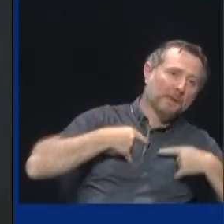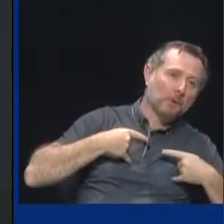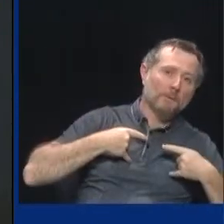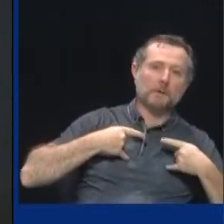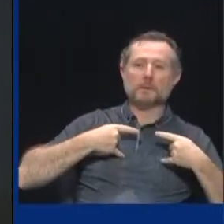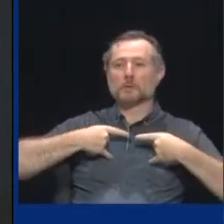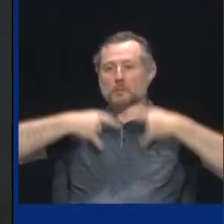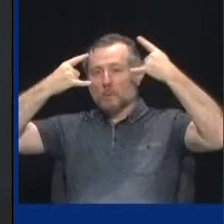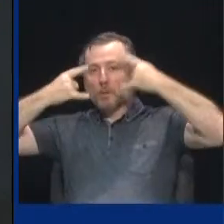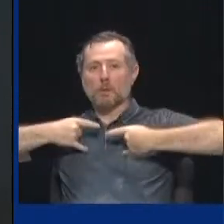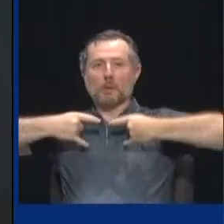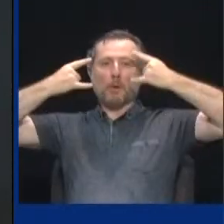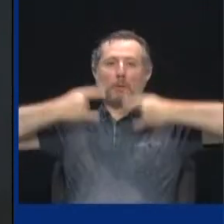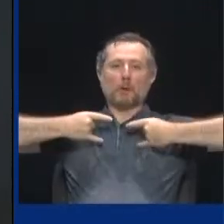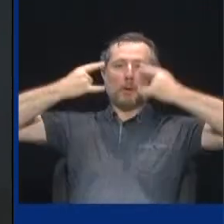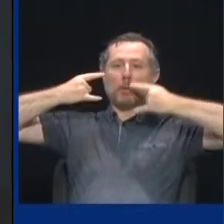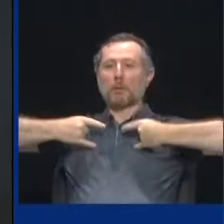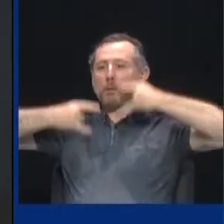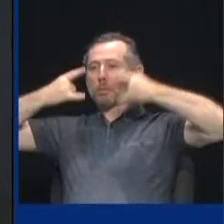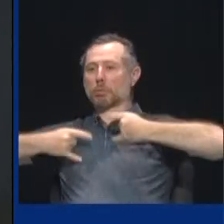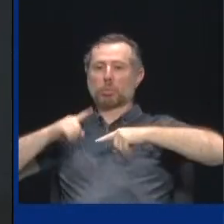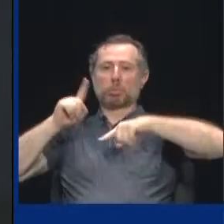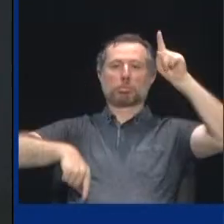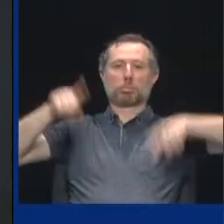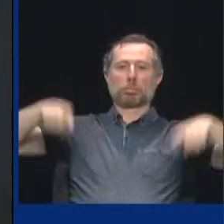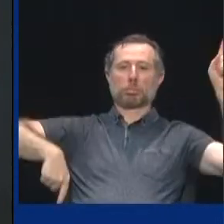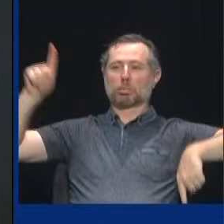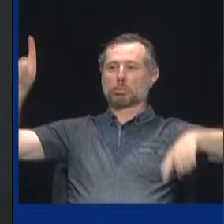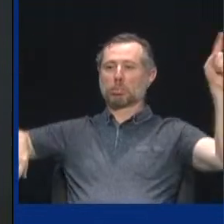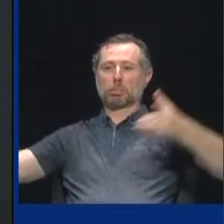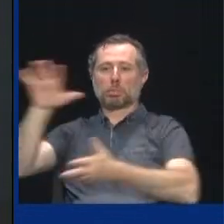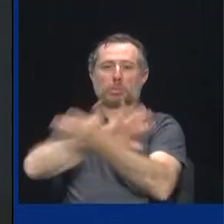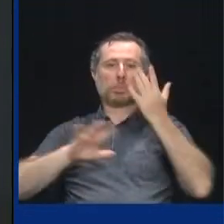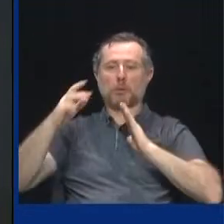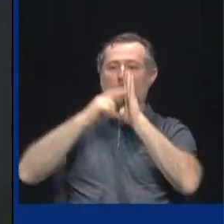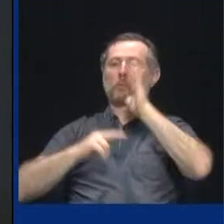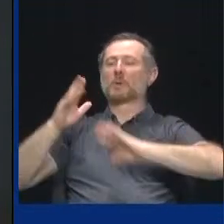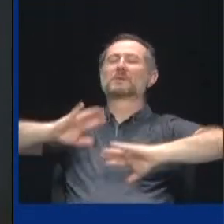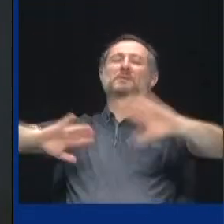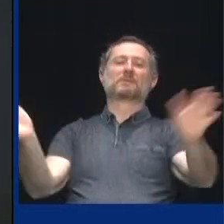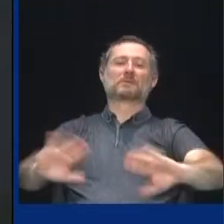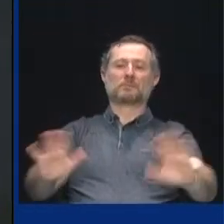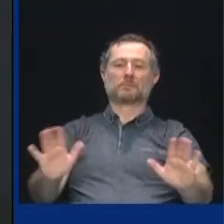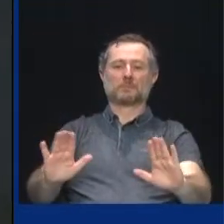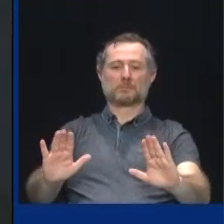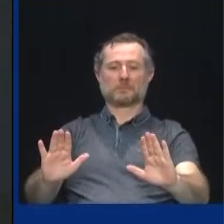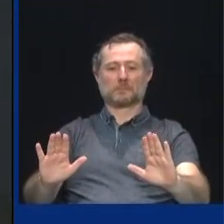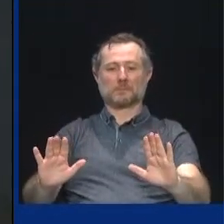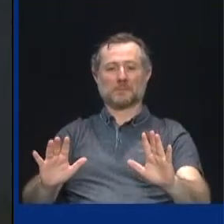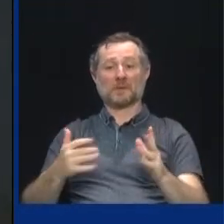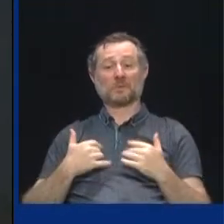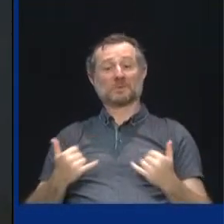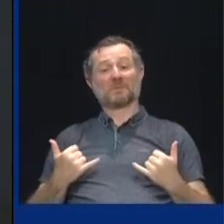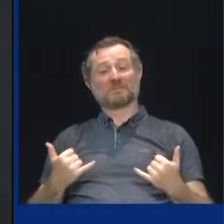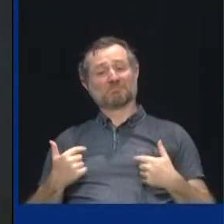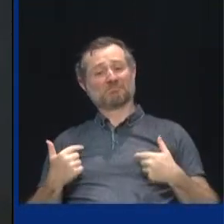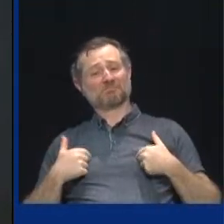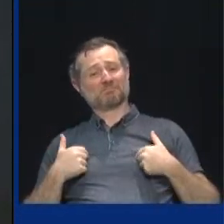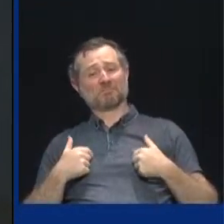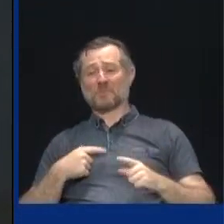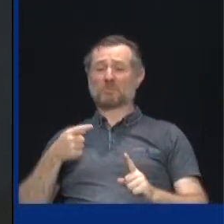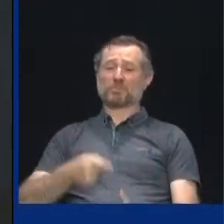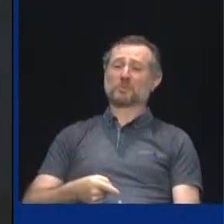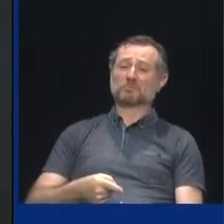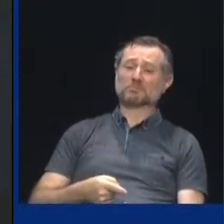So confusing. They had all these different rules. We're not at the point where